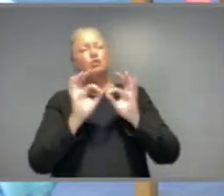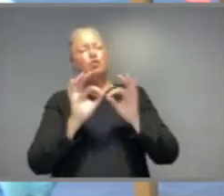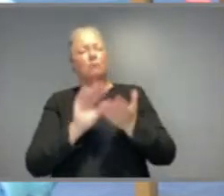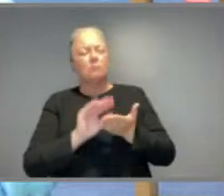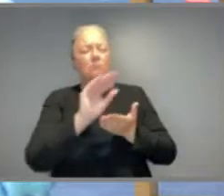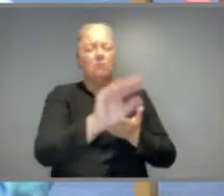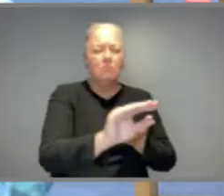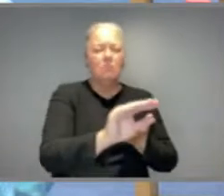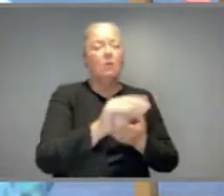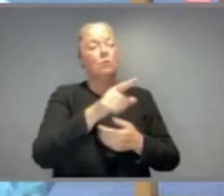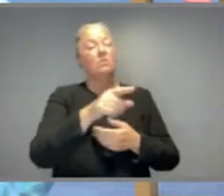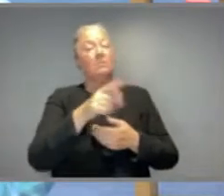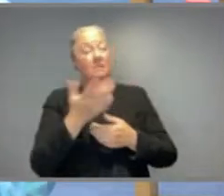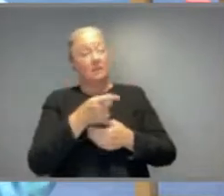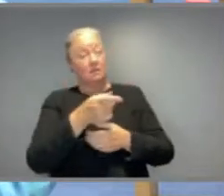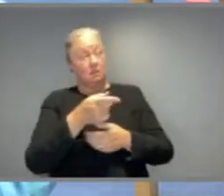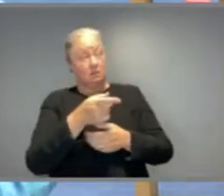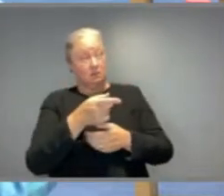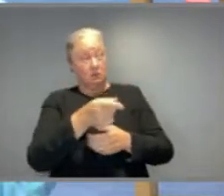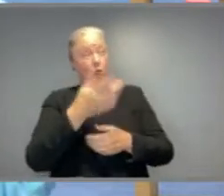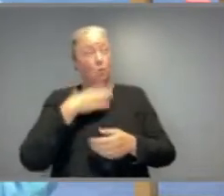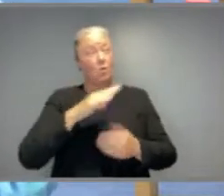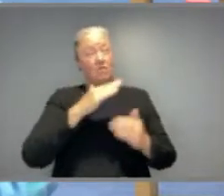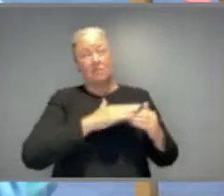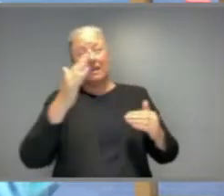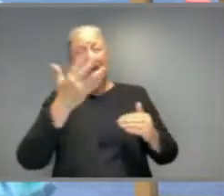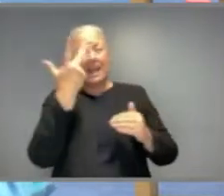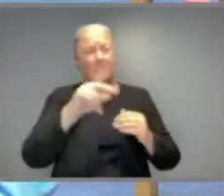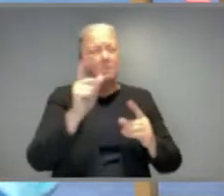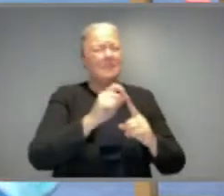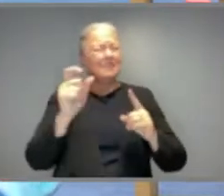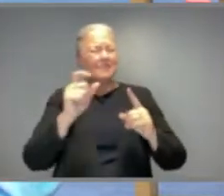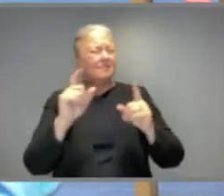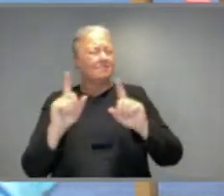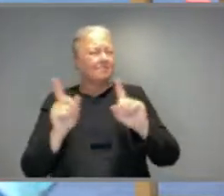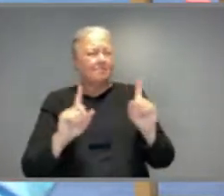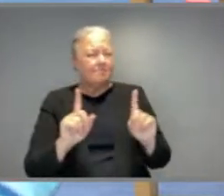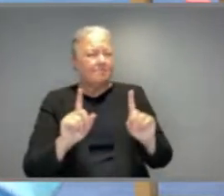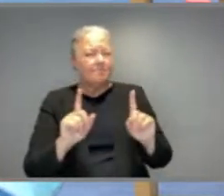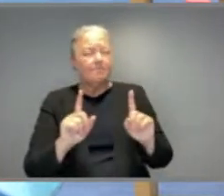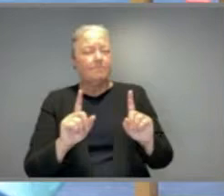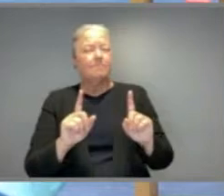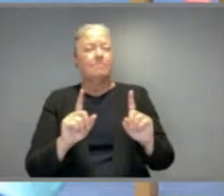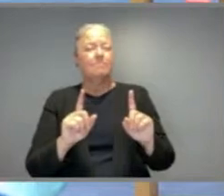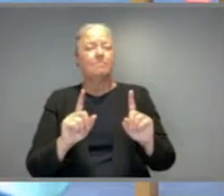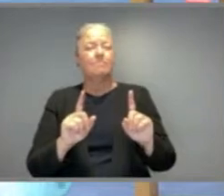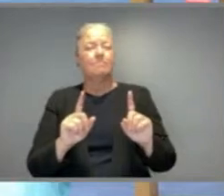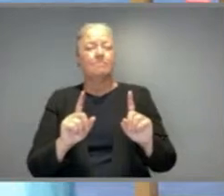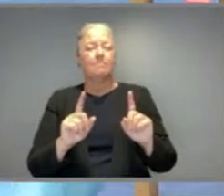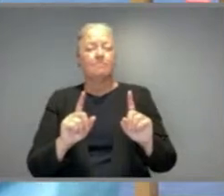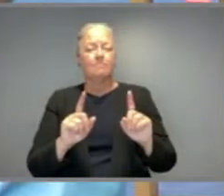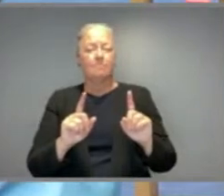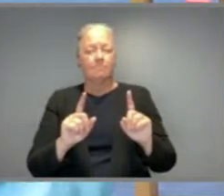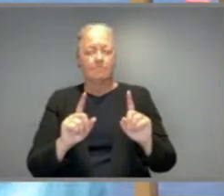above? And do you have a view on the merits or otherwise of the proposal the Labor Party's put forward today on cash